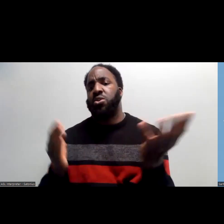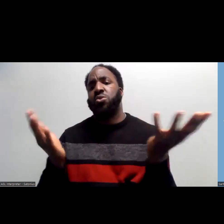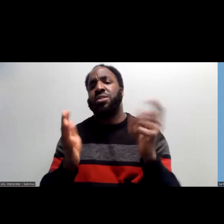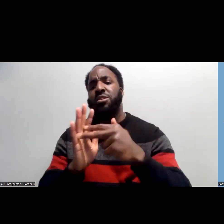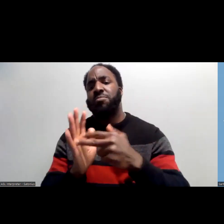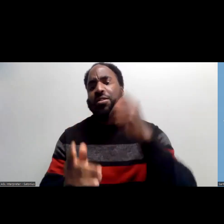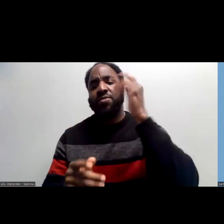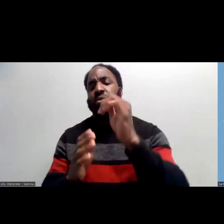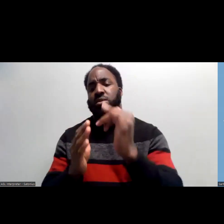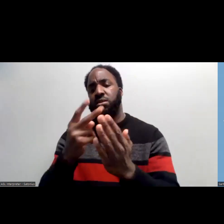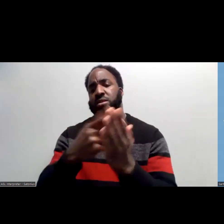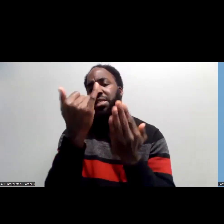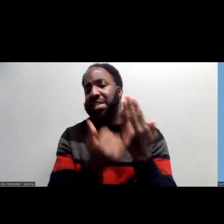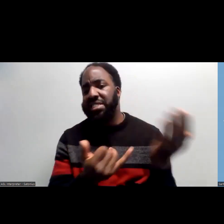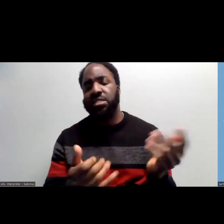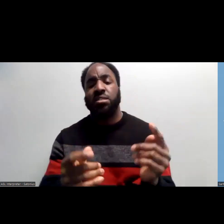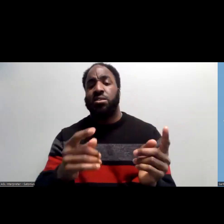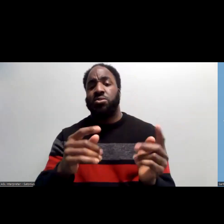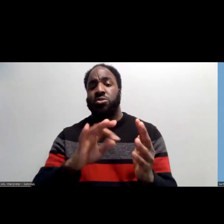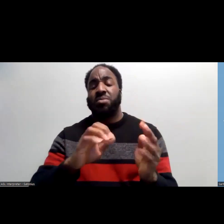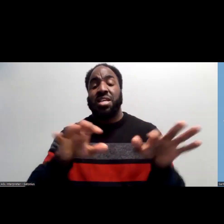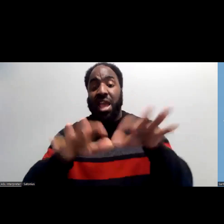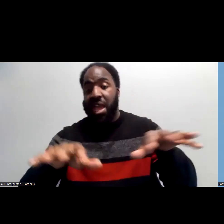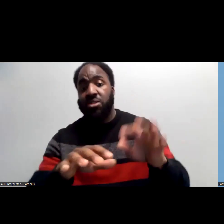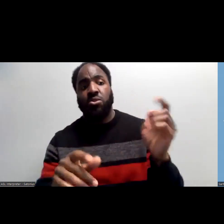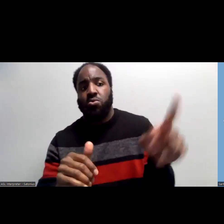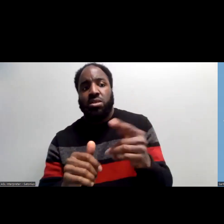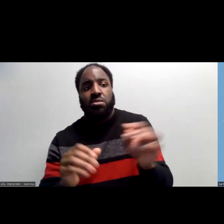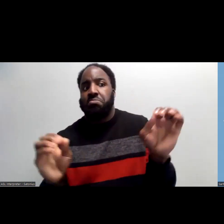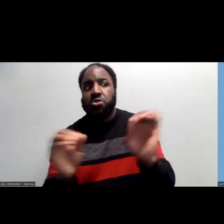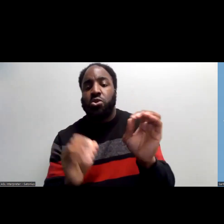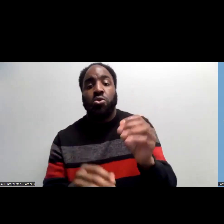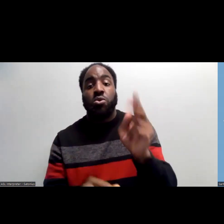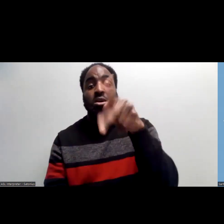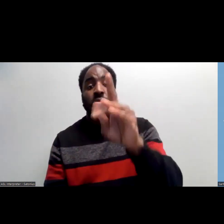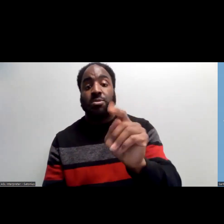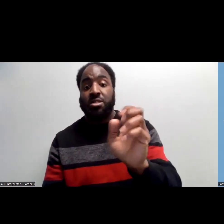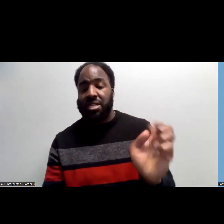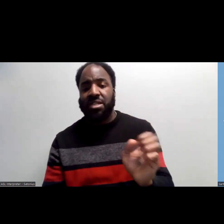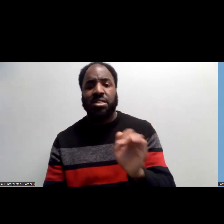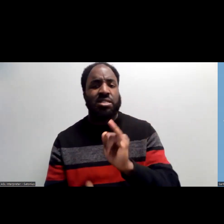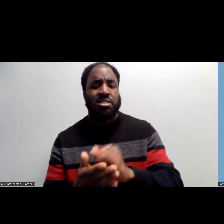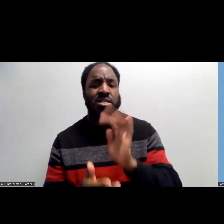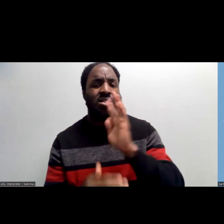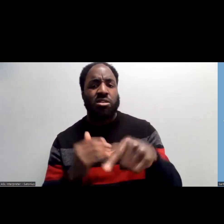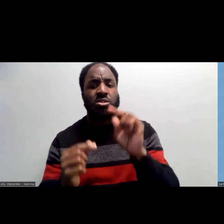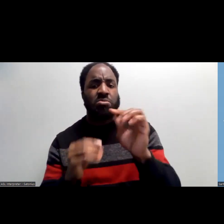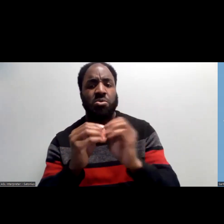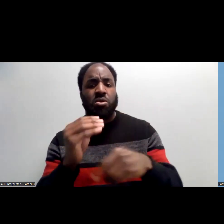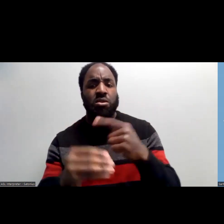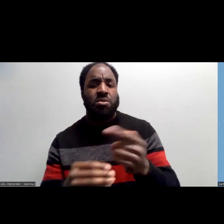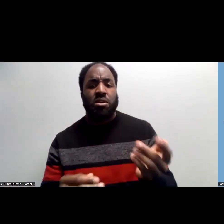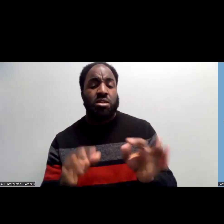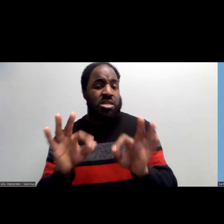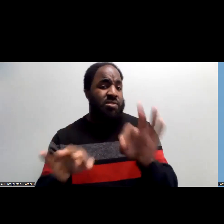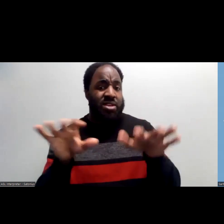an initiative to be active, but when there's no update? You know, is that, you know, kind of talking a little bit more about, you know, if it's